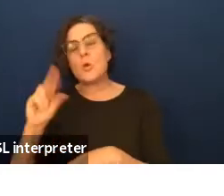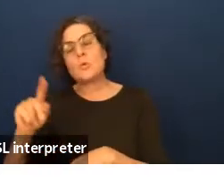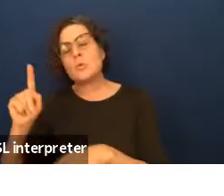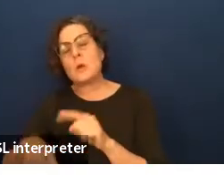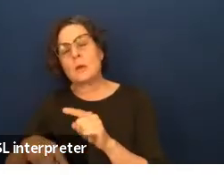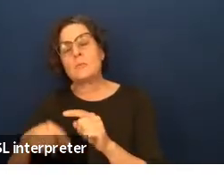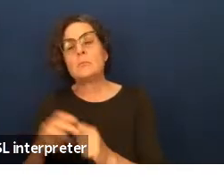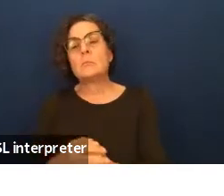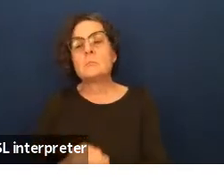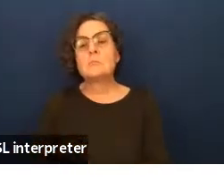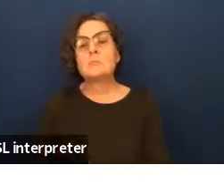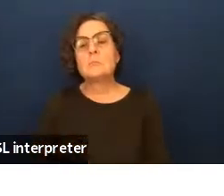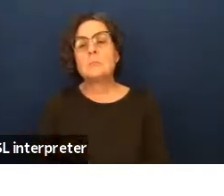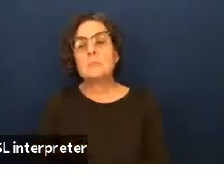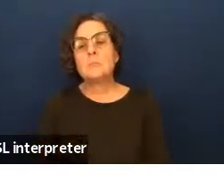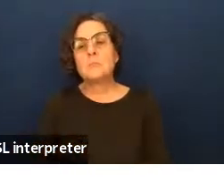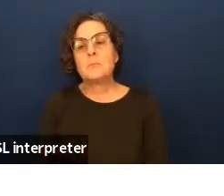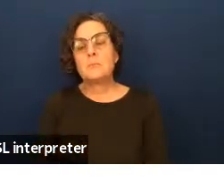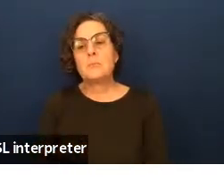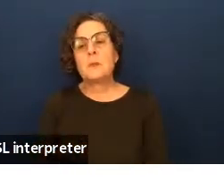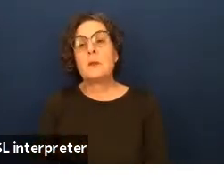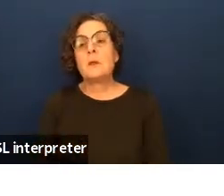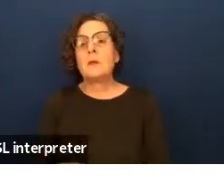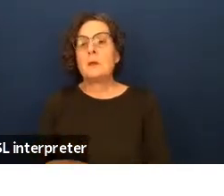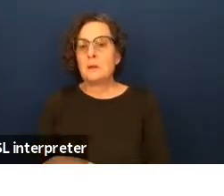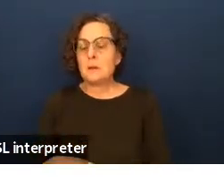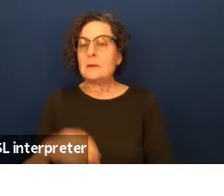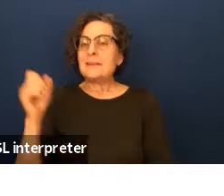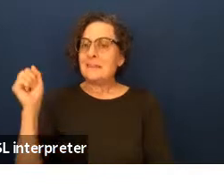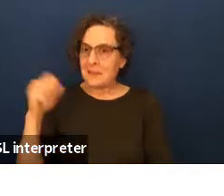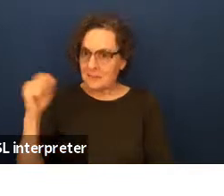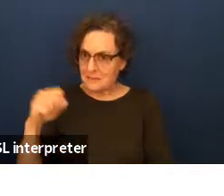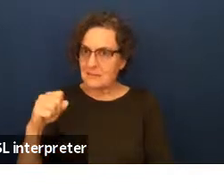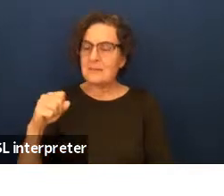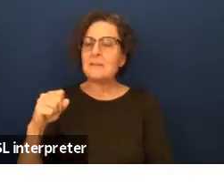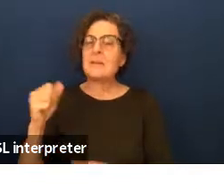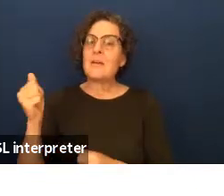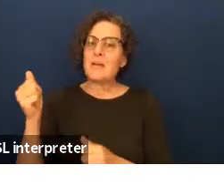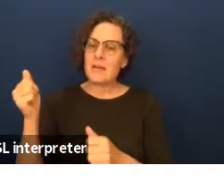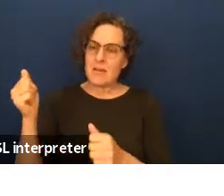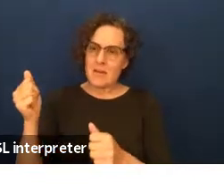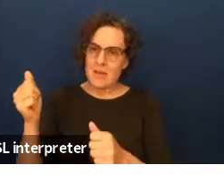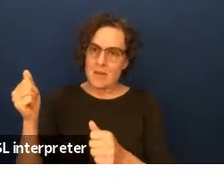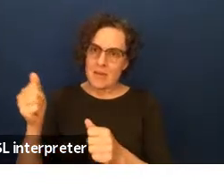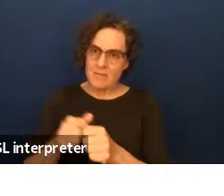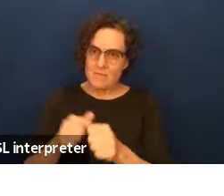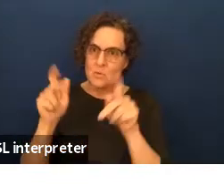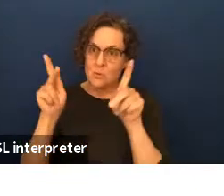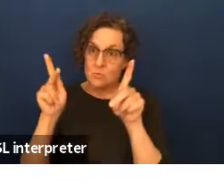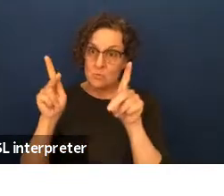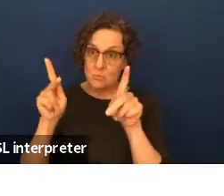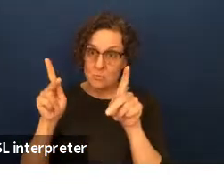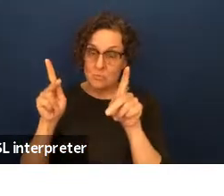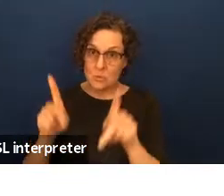well. And yes, everybody that works on these sites, that works inside, the